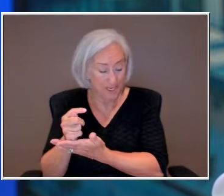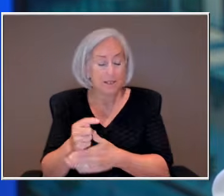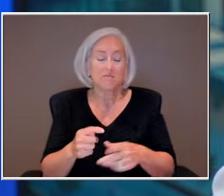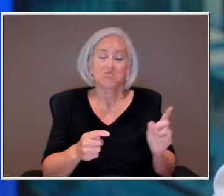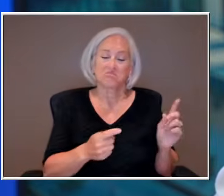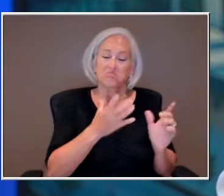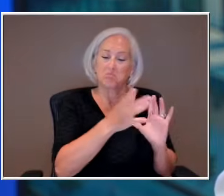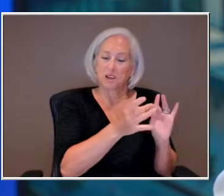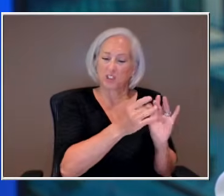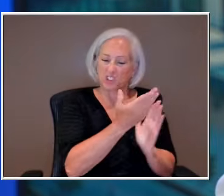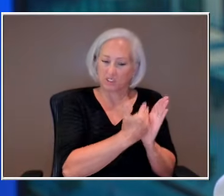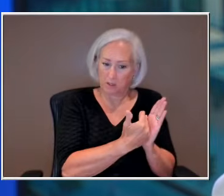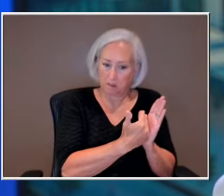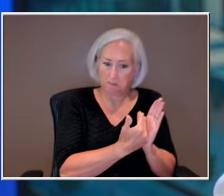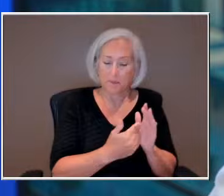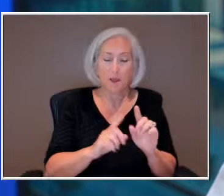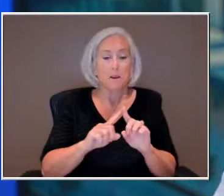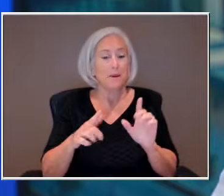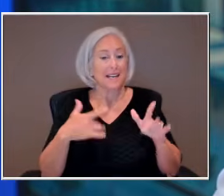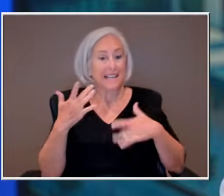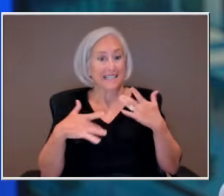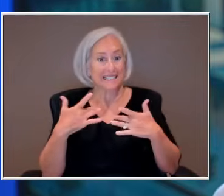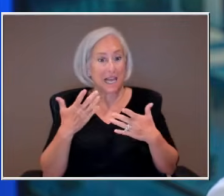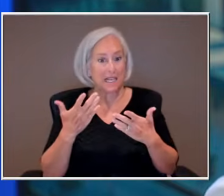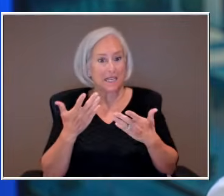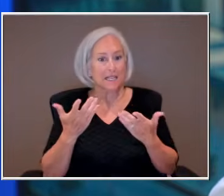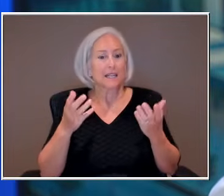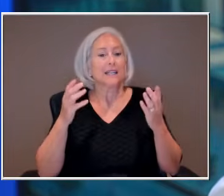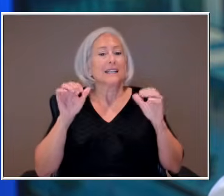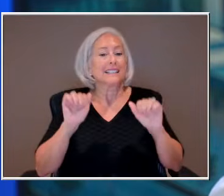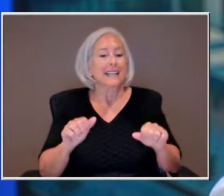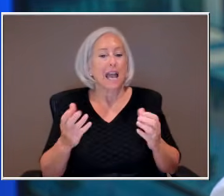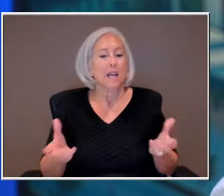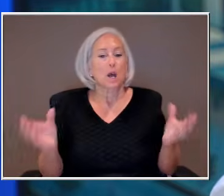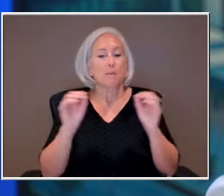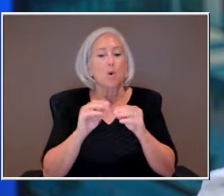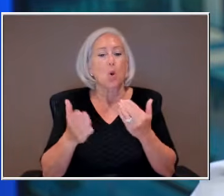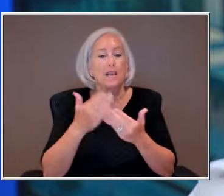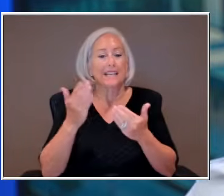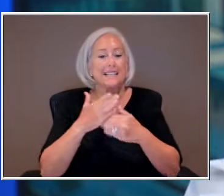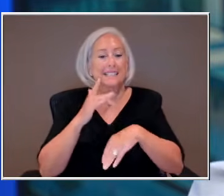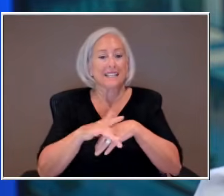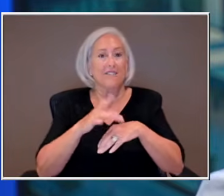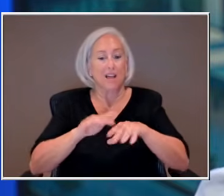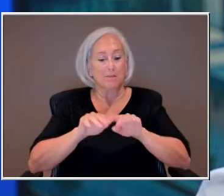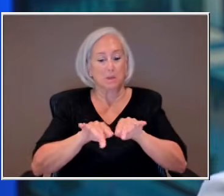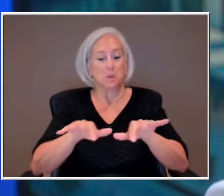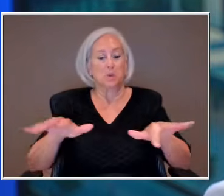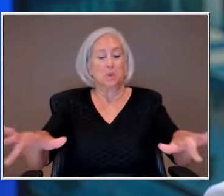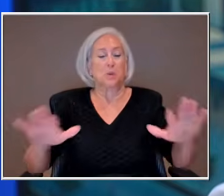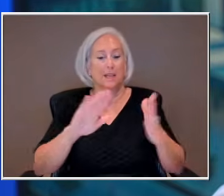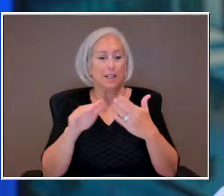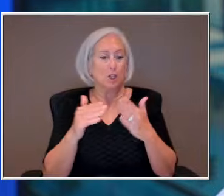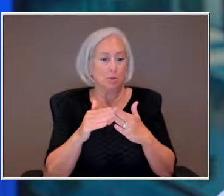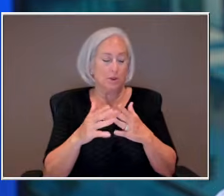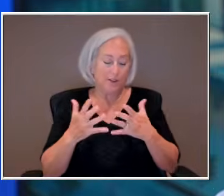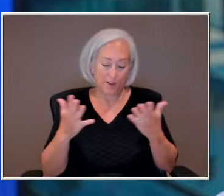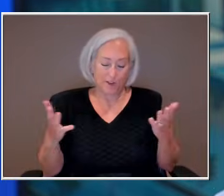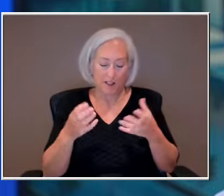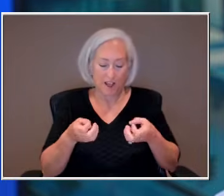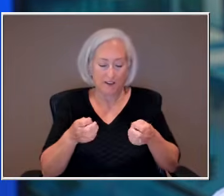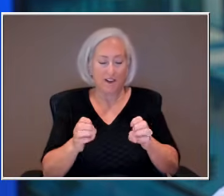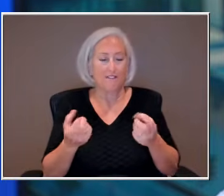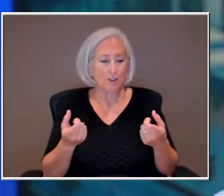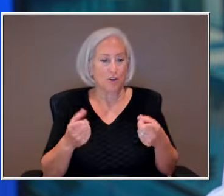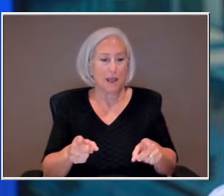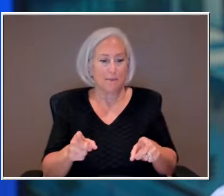can probably get these more easily available in the community. And there's a lot of effort going behind the scenes on that,